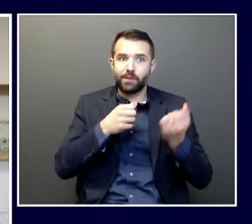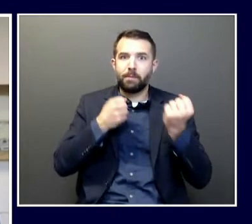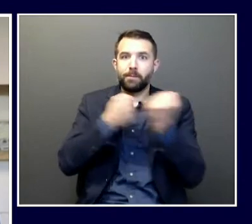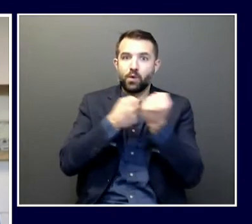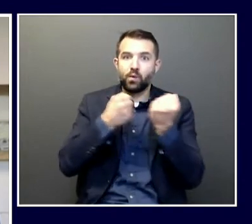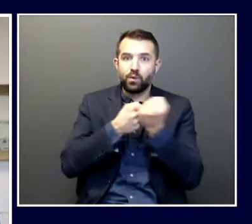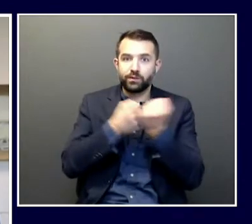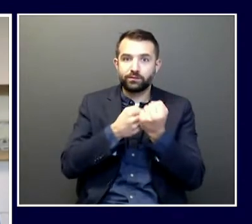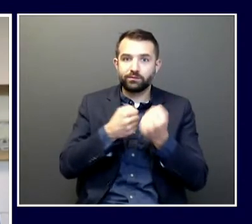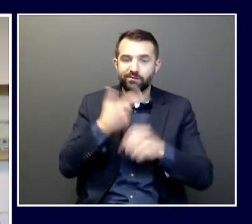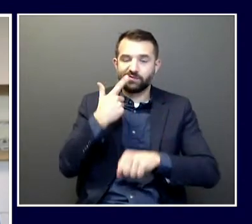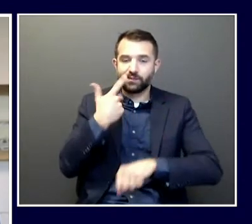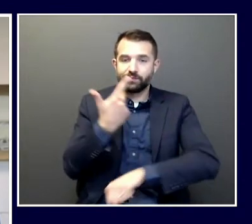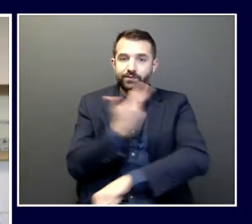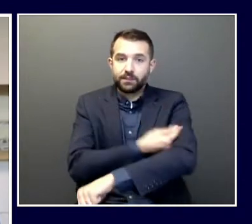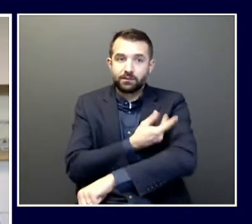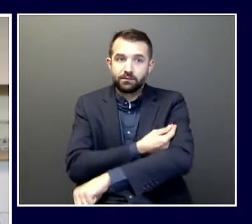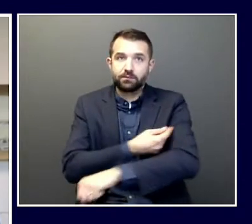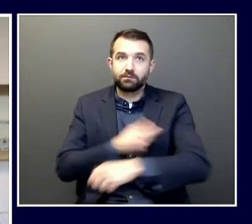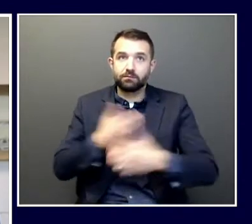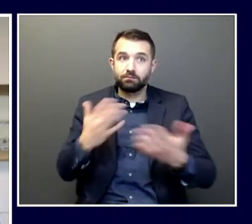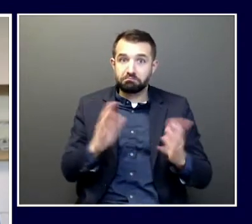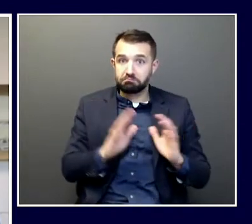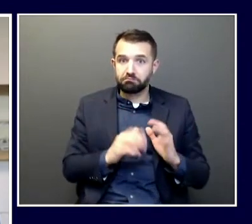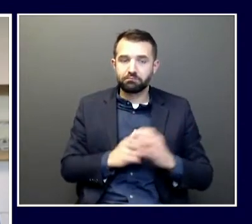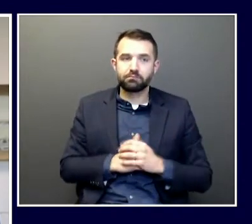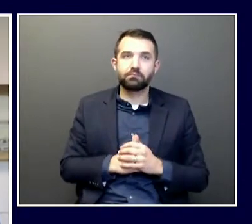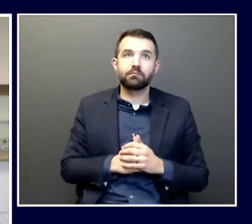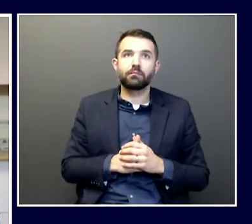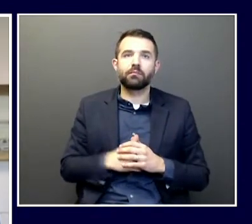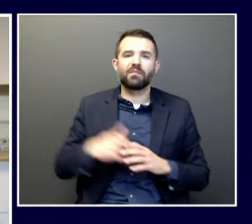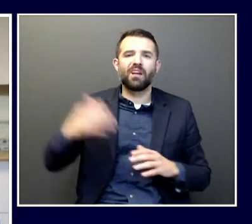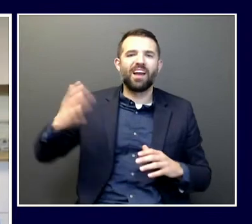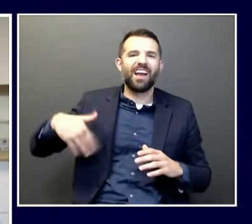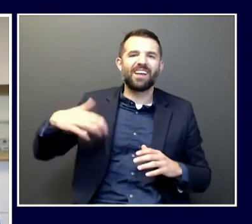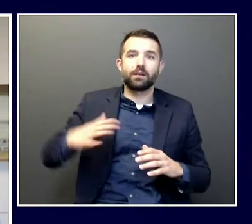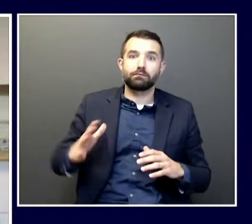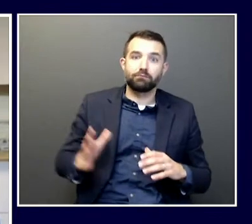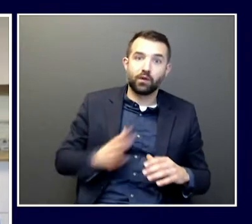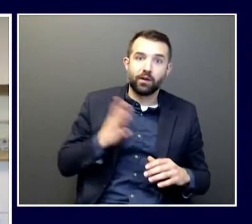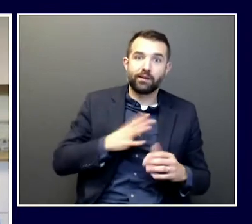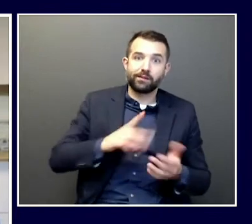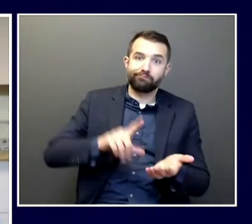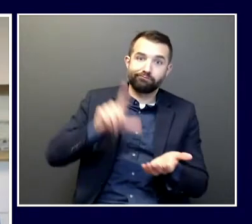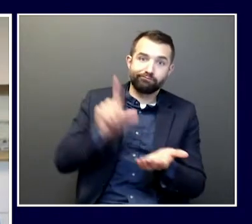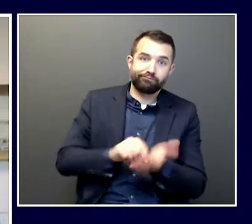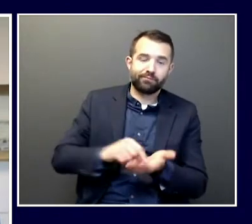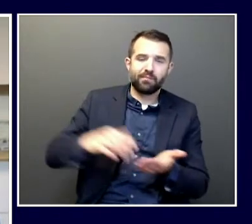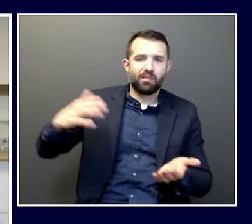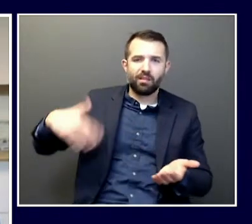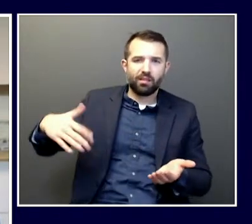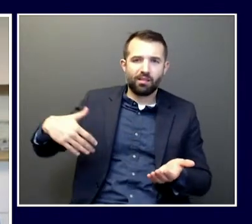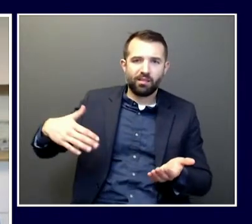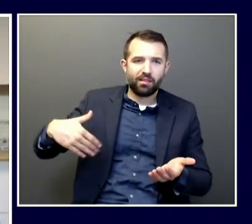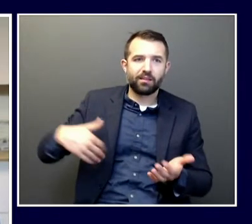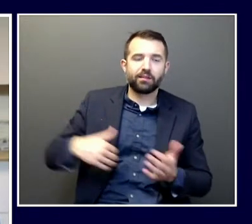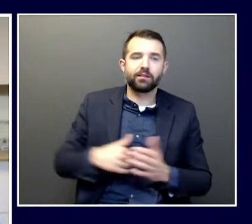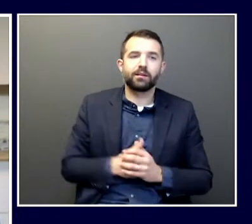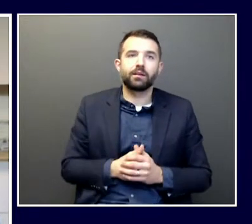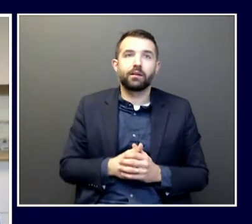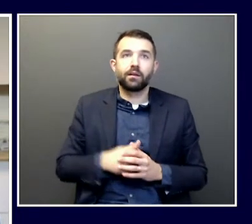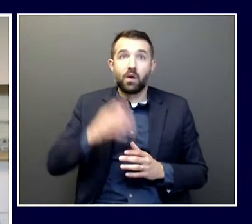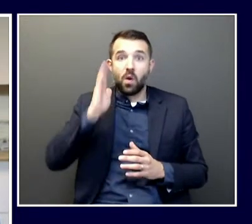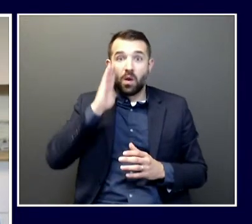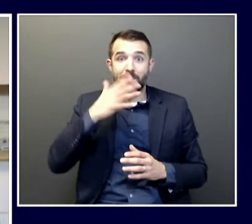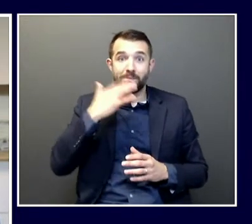comment on whether the Pfizer booster for 18 and over is something that should be authorized by the FDA or will be. But